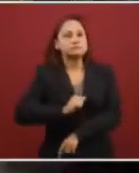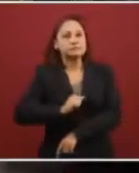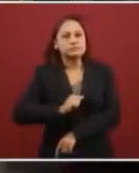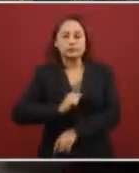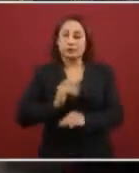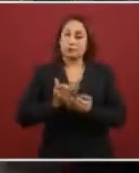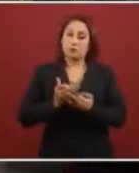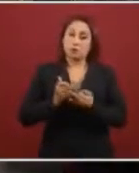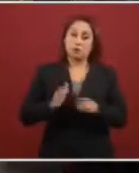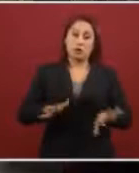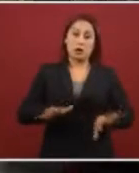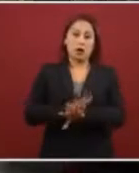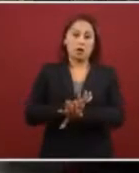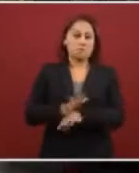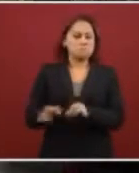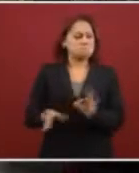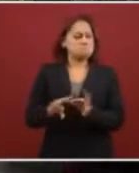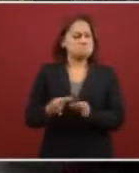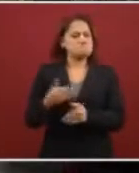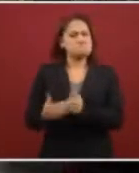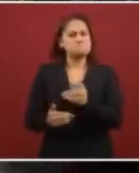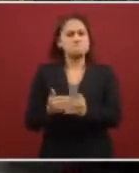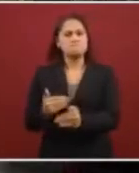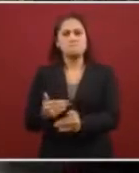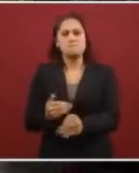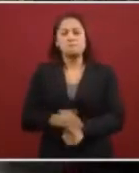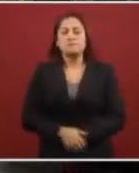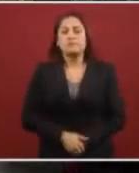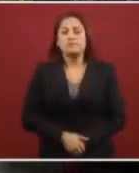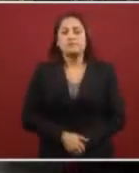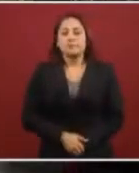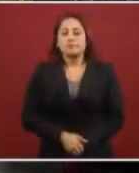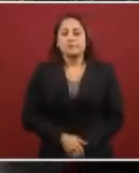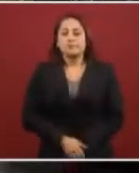Bueno, sobre el tema. A ver. And regarding the matter.